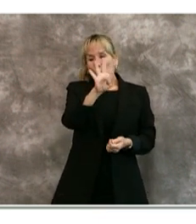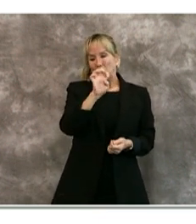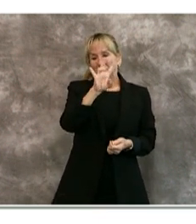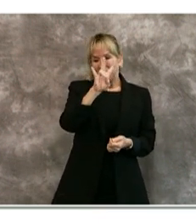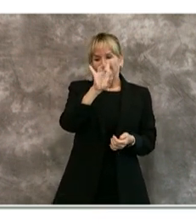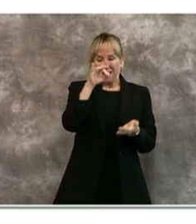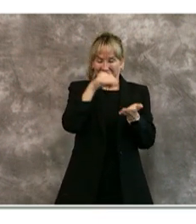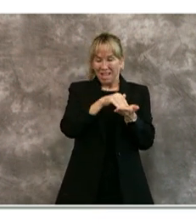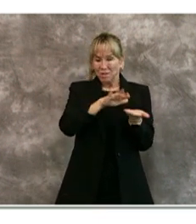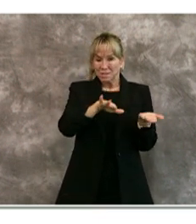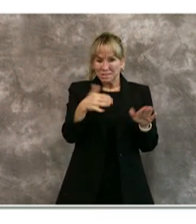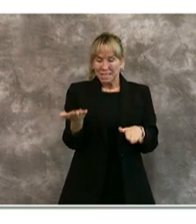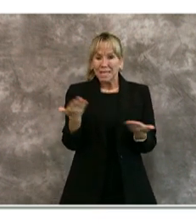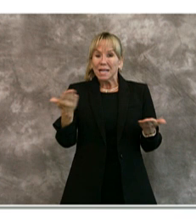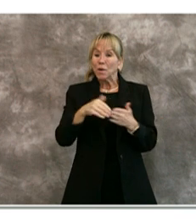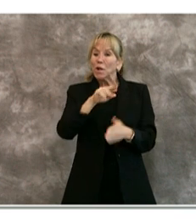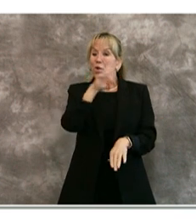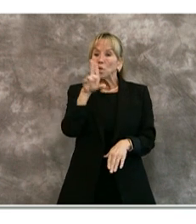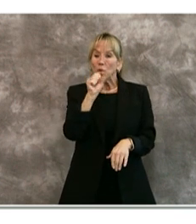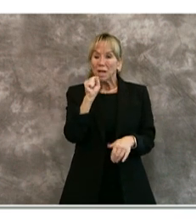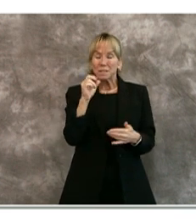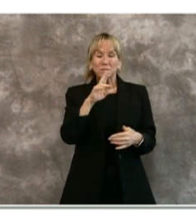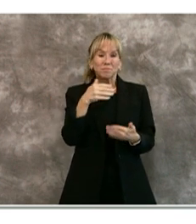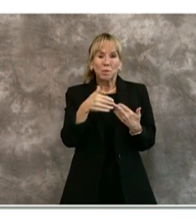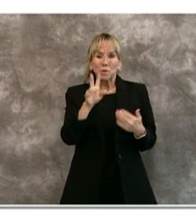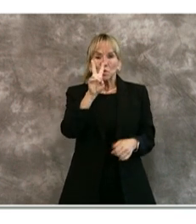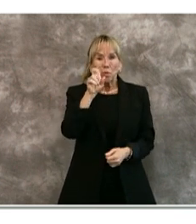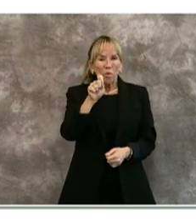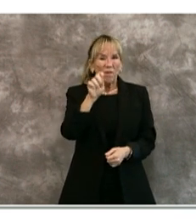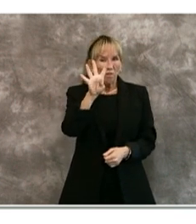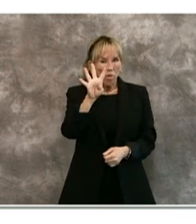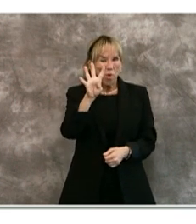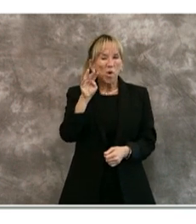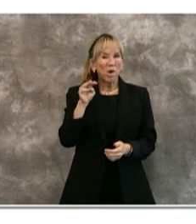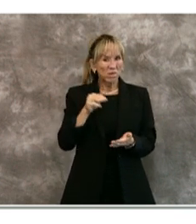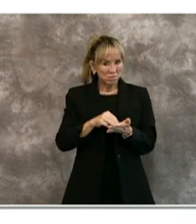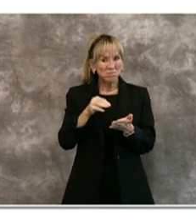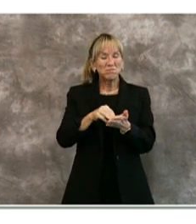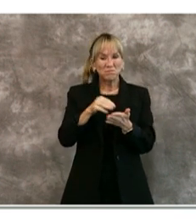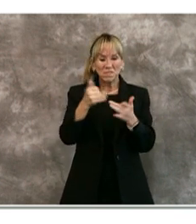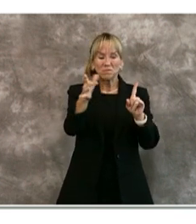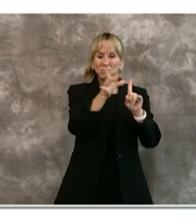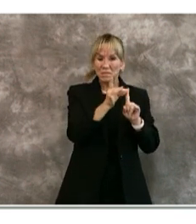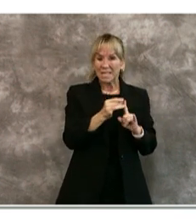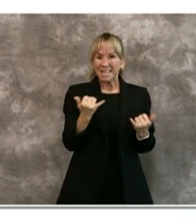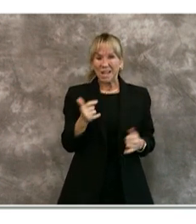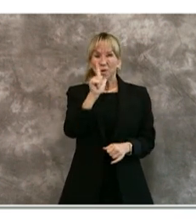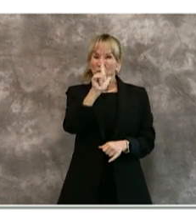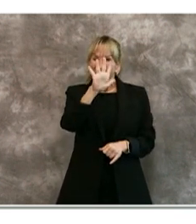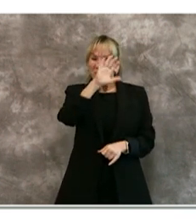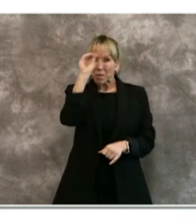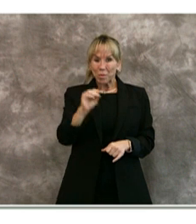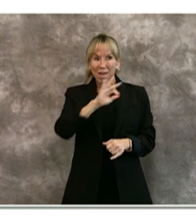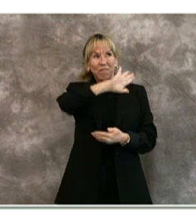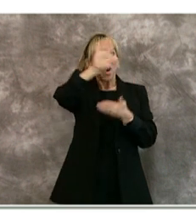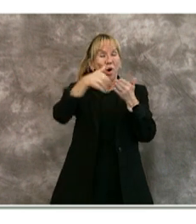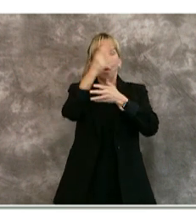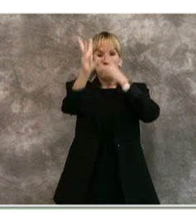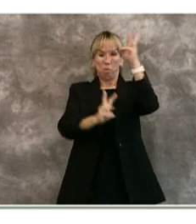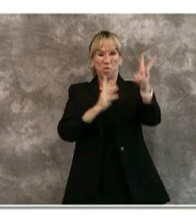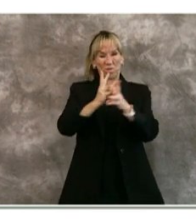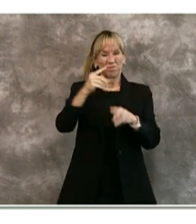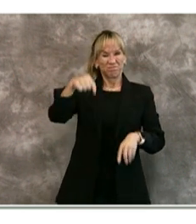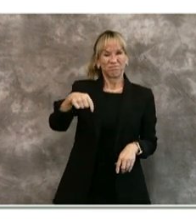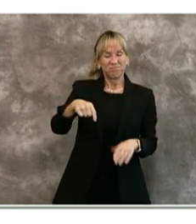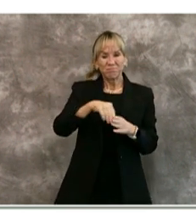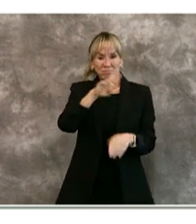Nationwide, the United States is reporting almost 2.4 million positive cases, now at 25% of the global number, and includes